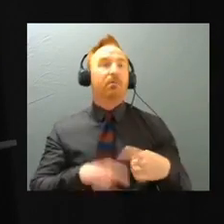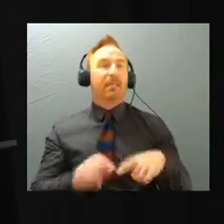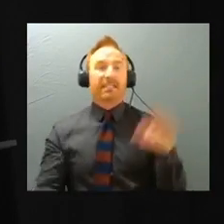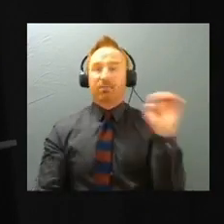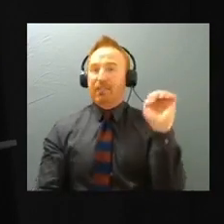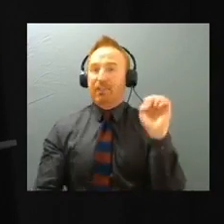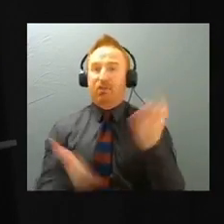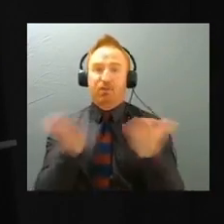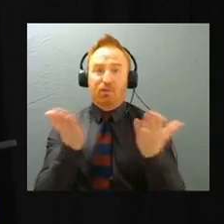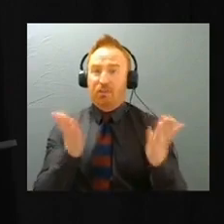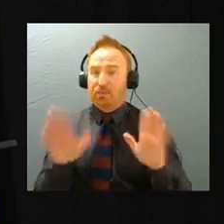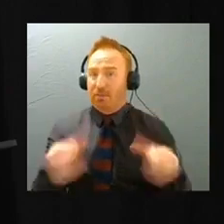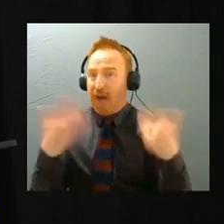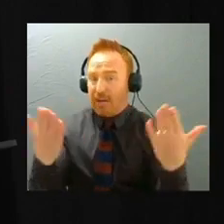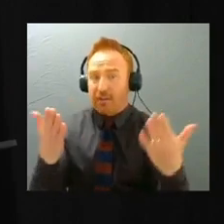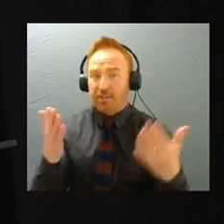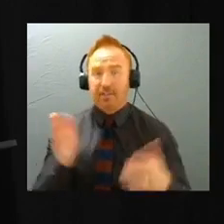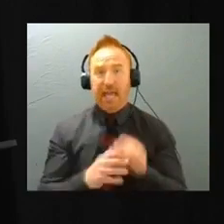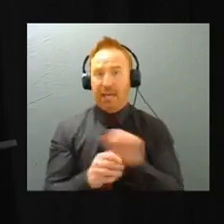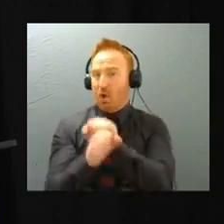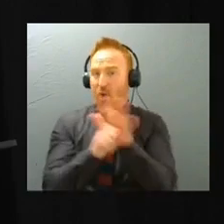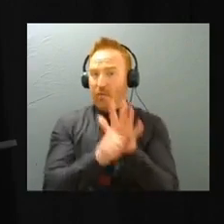haven't had a new case in months.